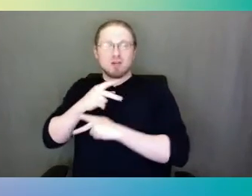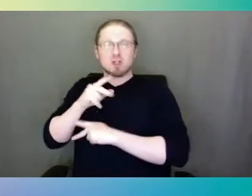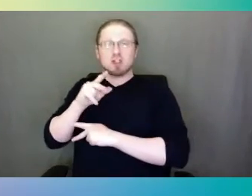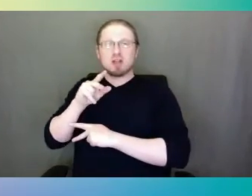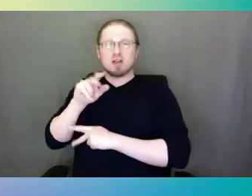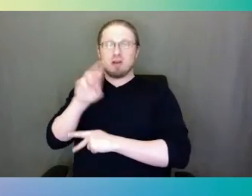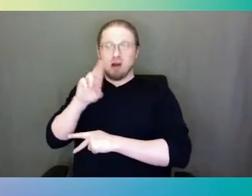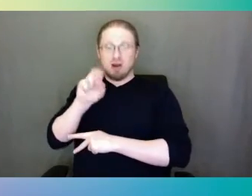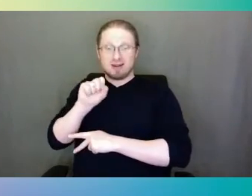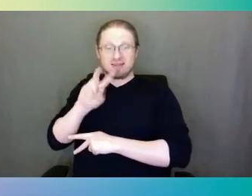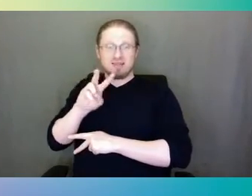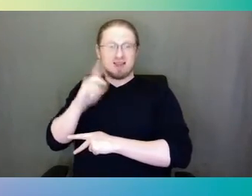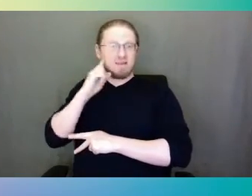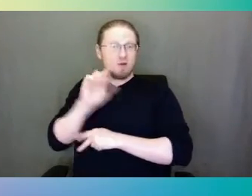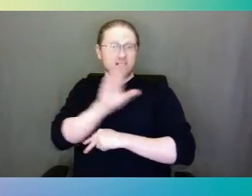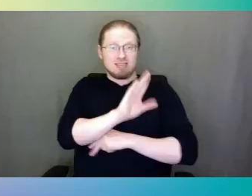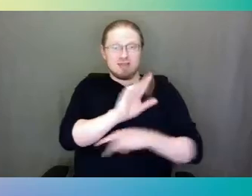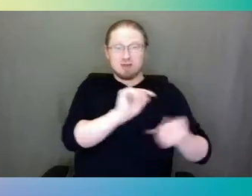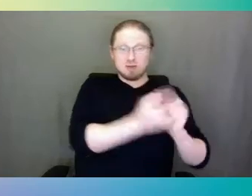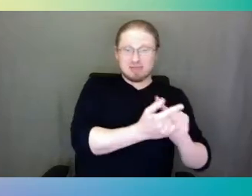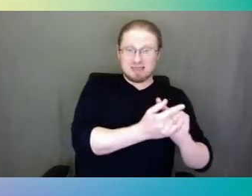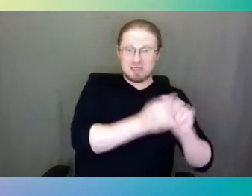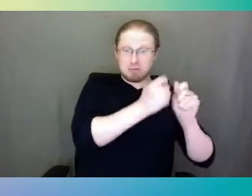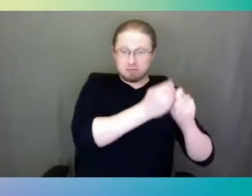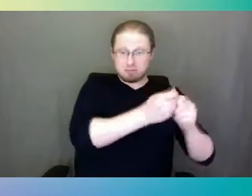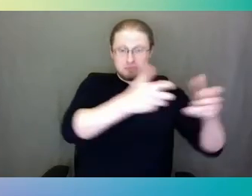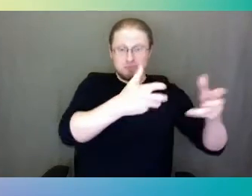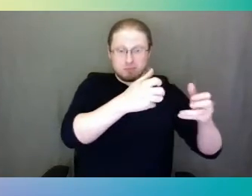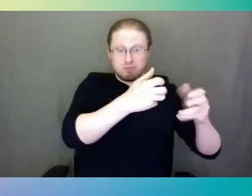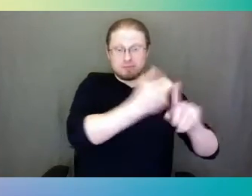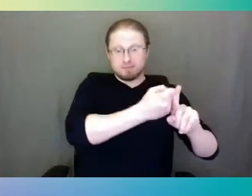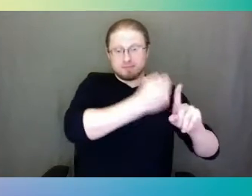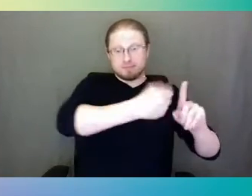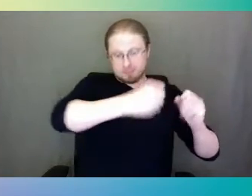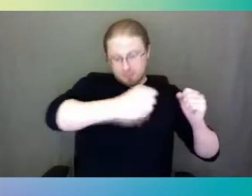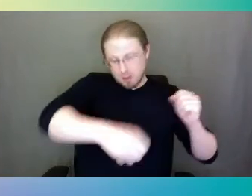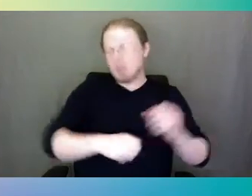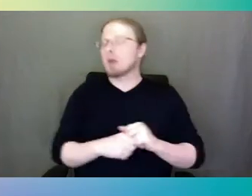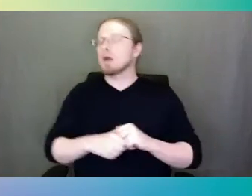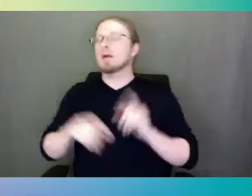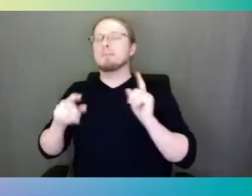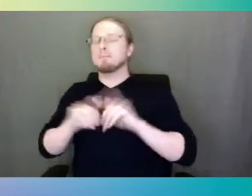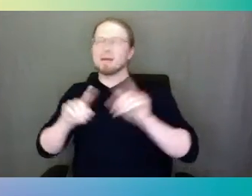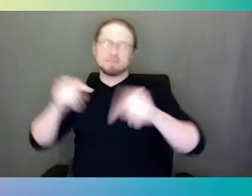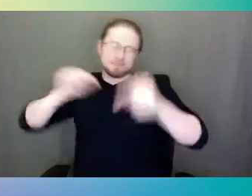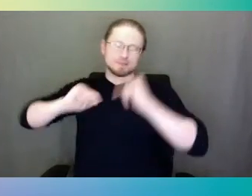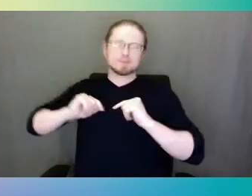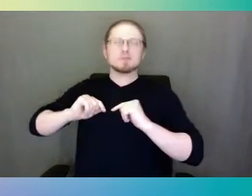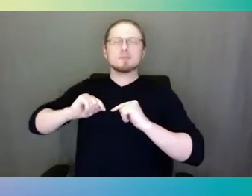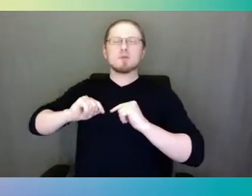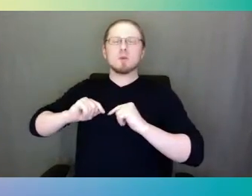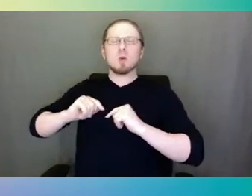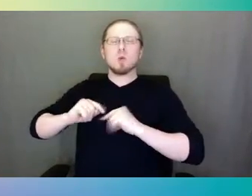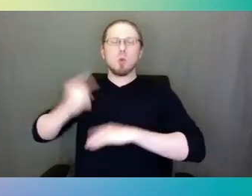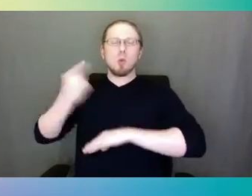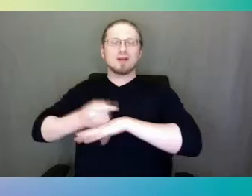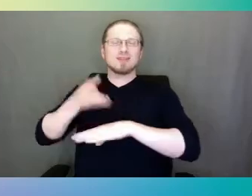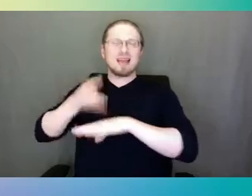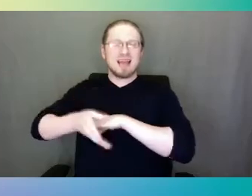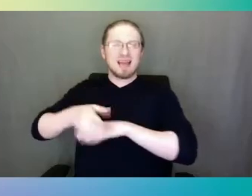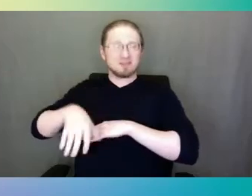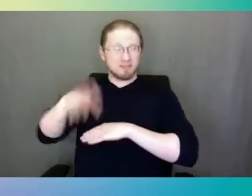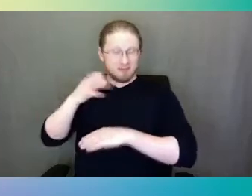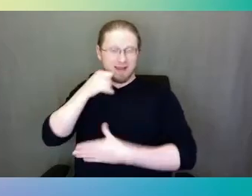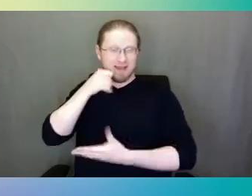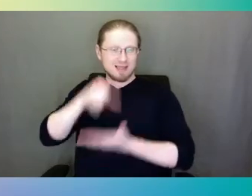the following night, that the day after we found the letter, I went from excited to depressed. And I can remember